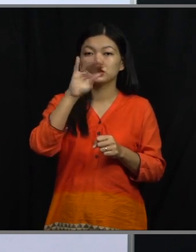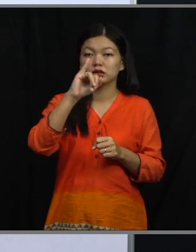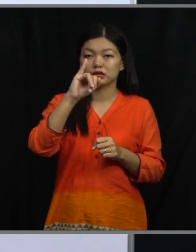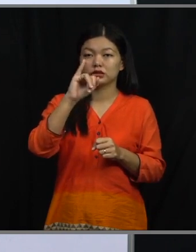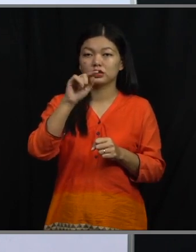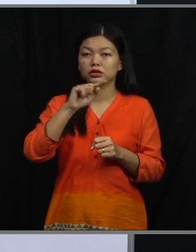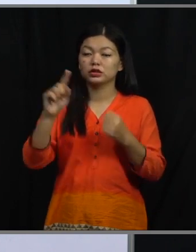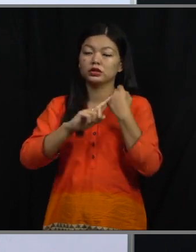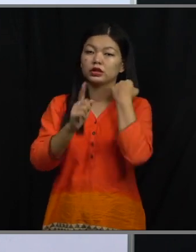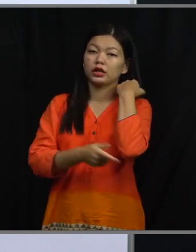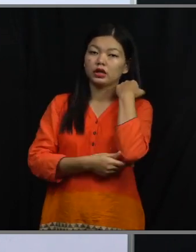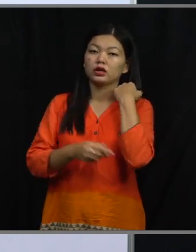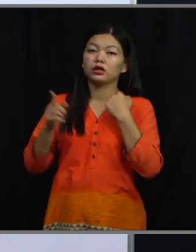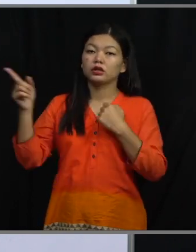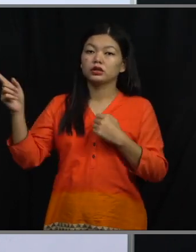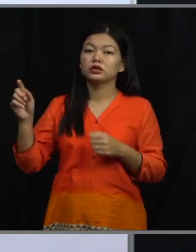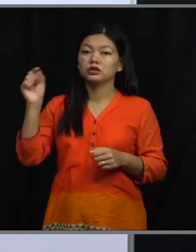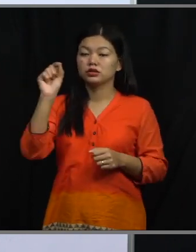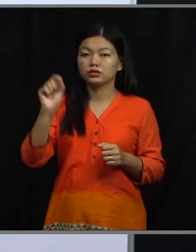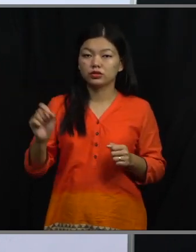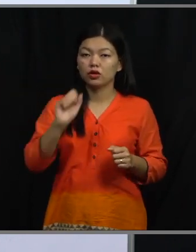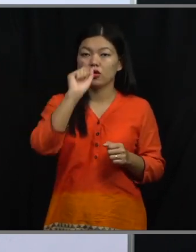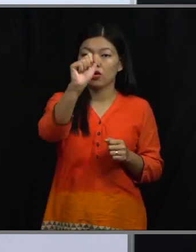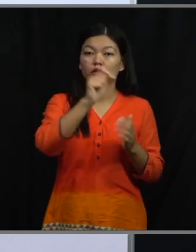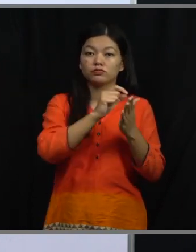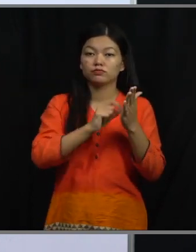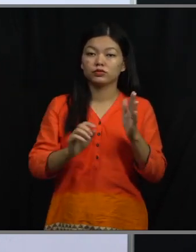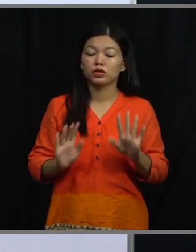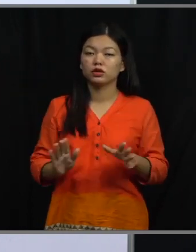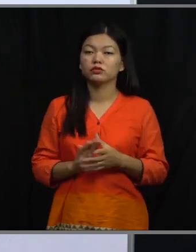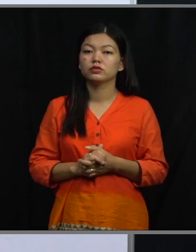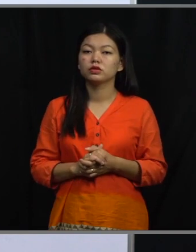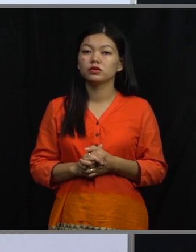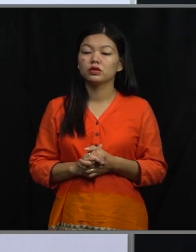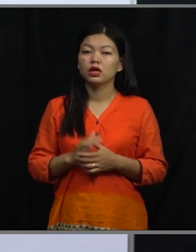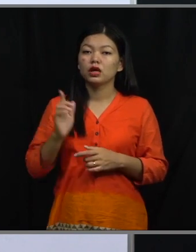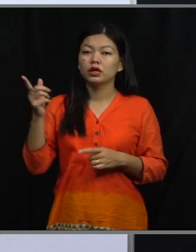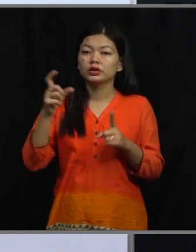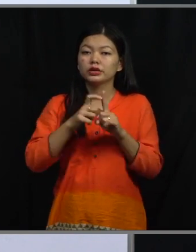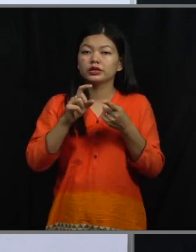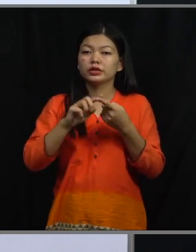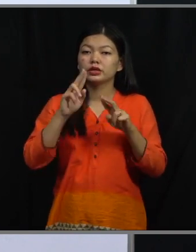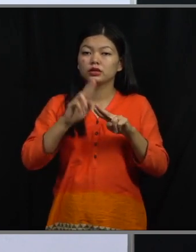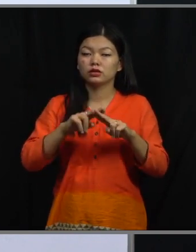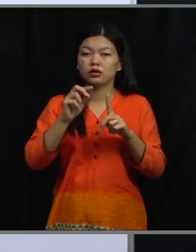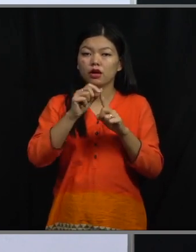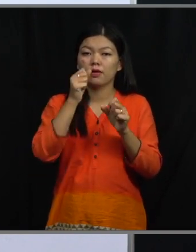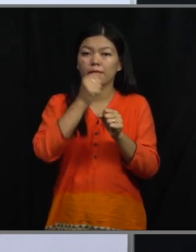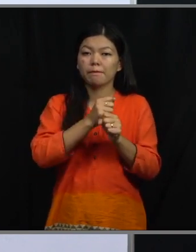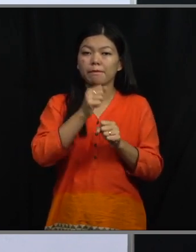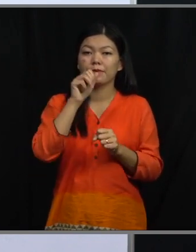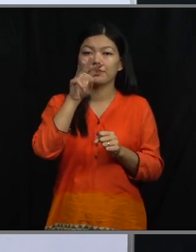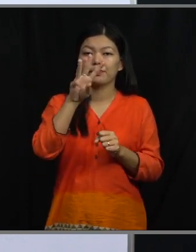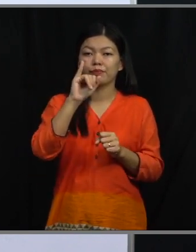But this particular definition is given in page number, this particular definition is given in page number